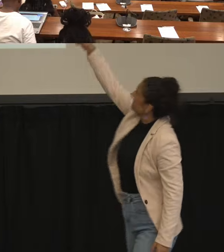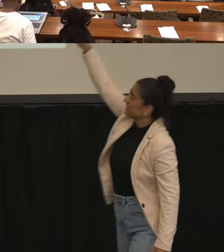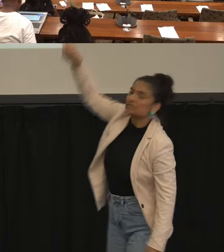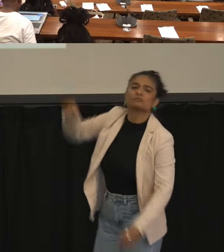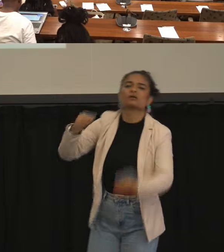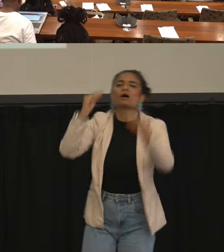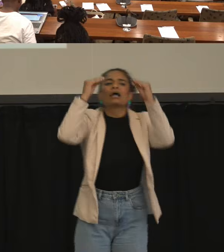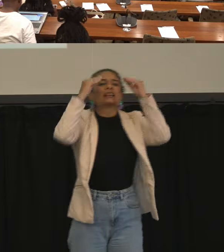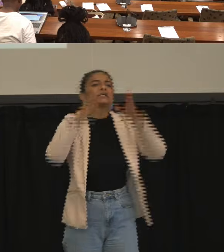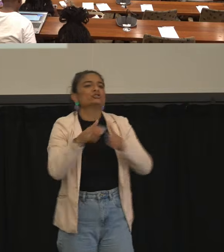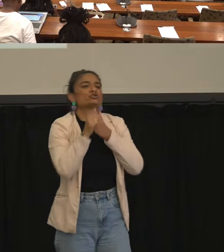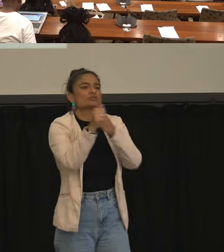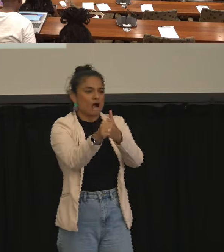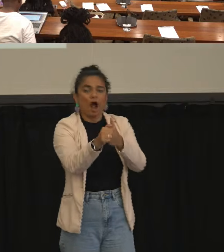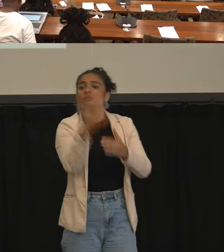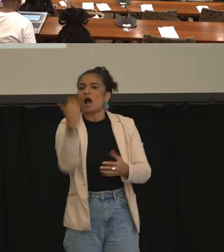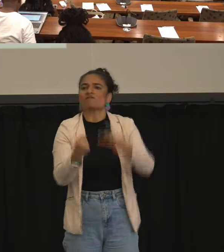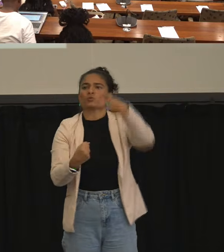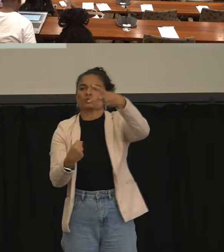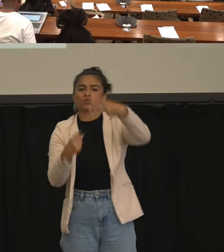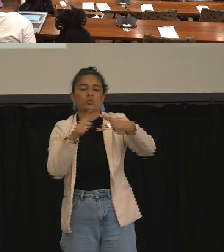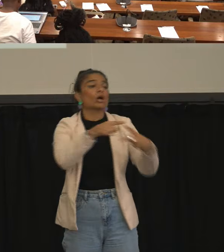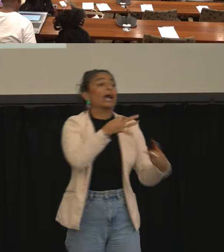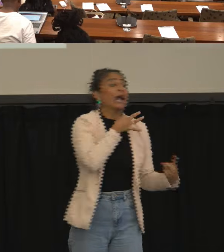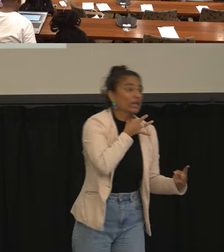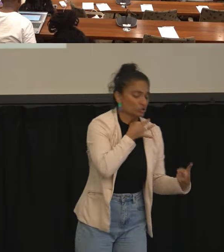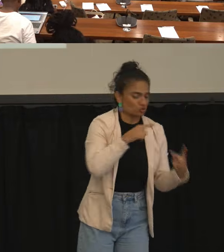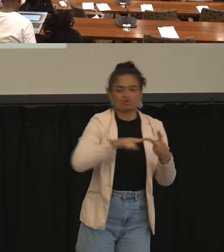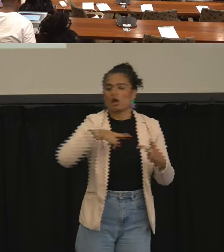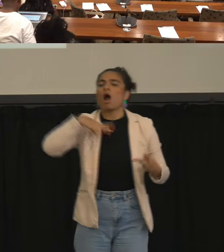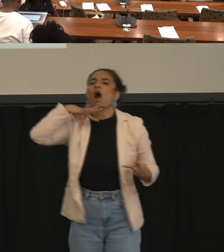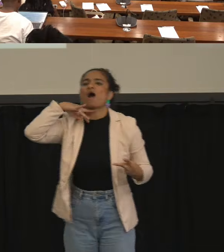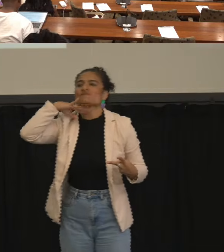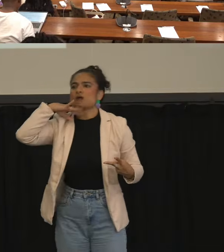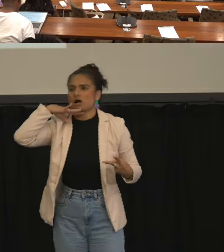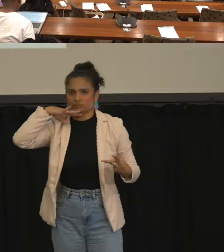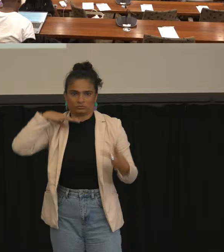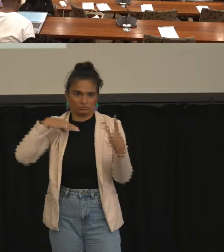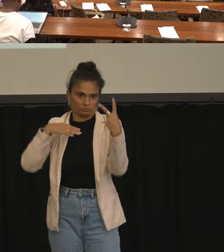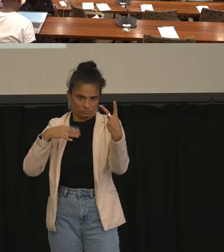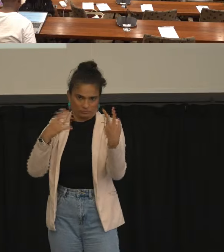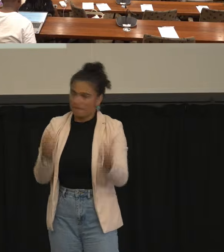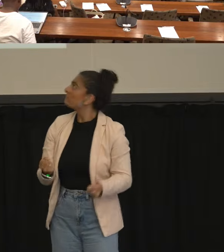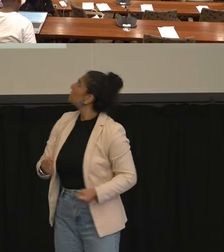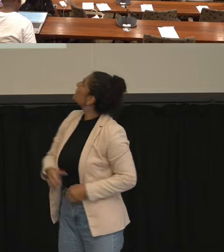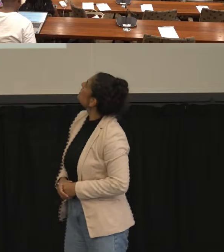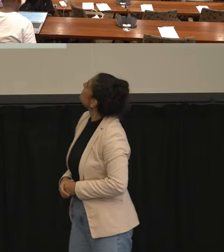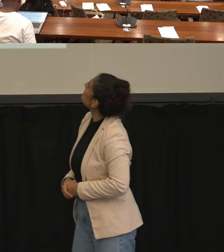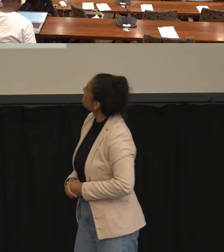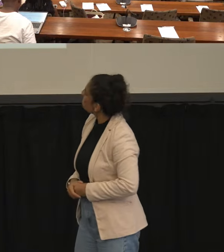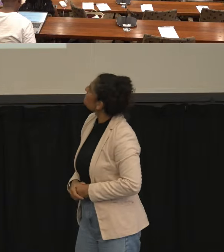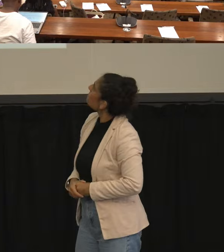it's listed there. And then lastly is the teaching guide. There's 2 in English and in Afrikaans.